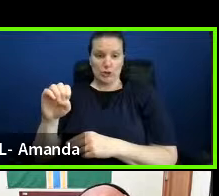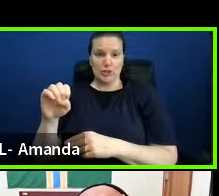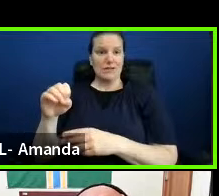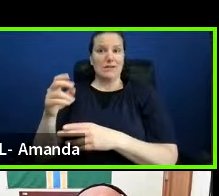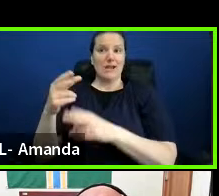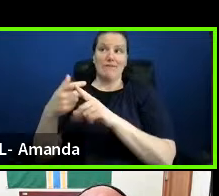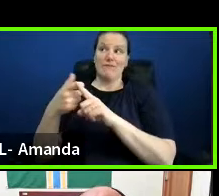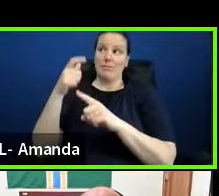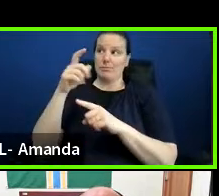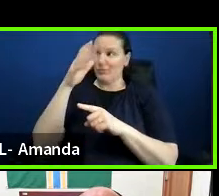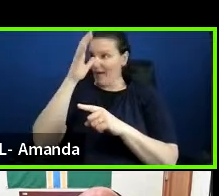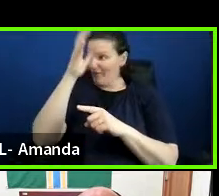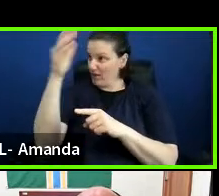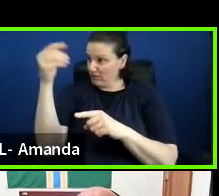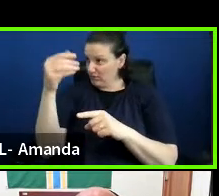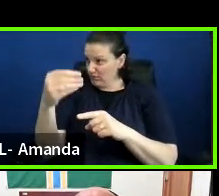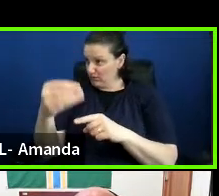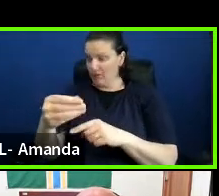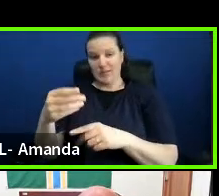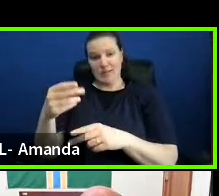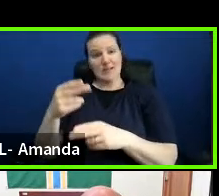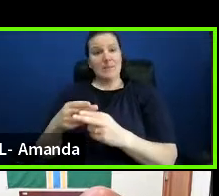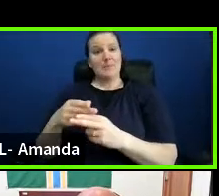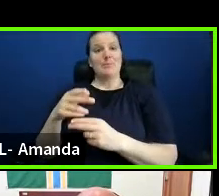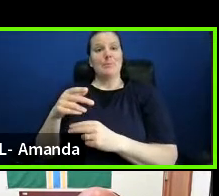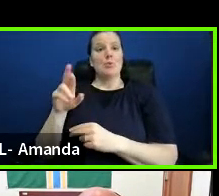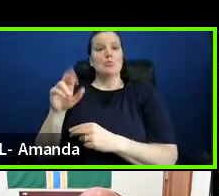my mom's father, Raymond Gregory.